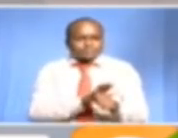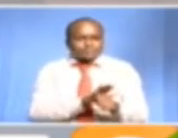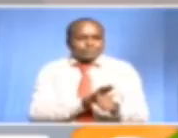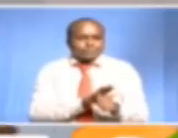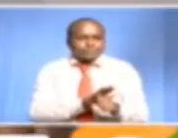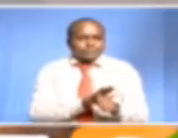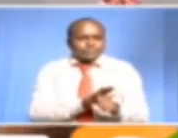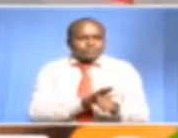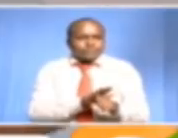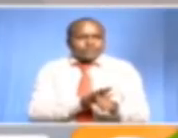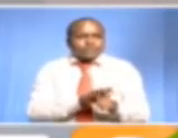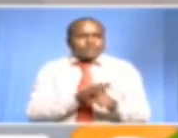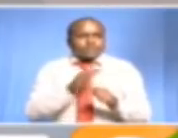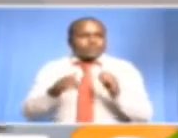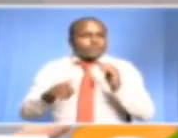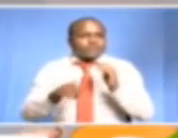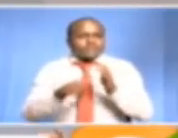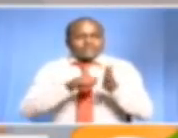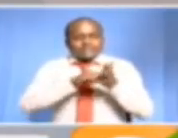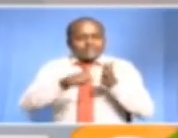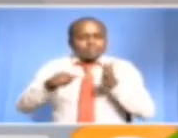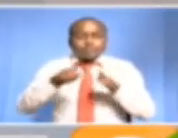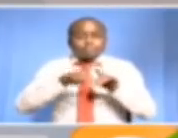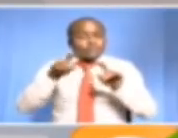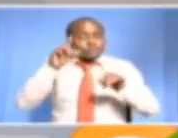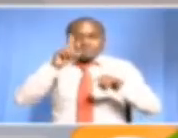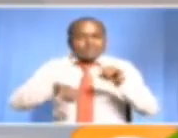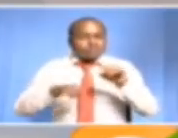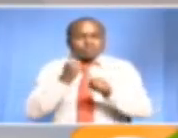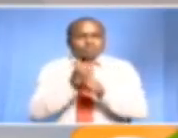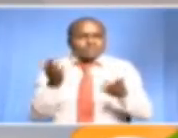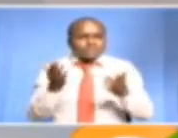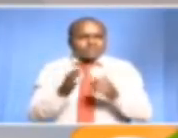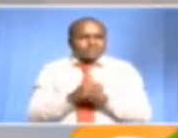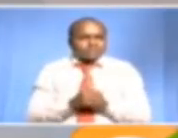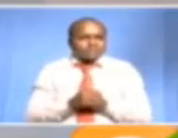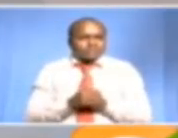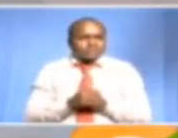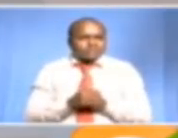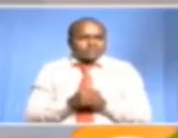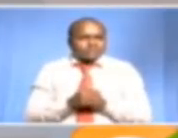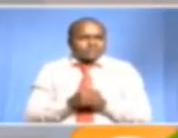of labeled that you cannot do it. You know, you're unable.